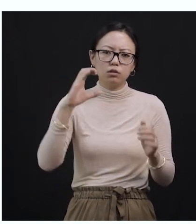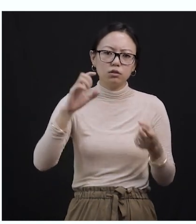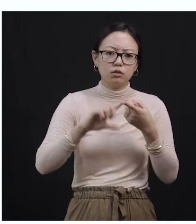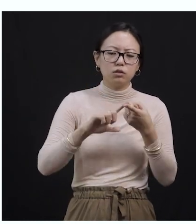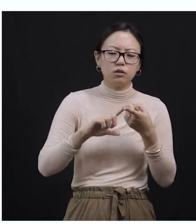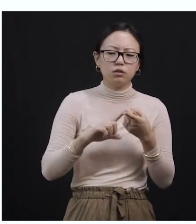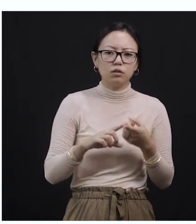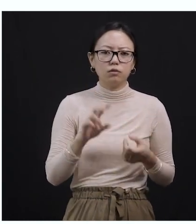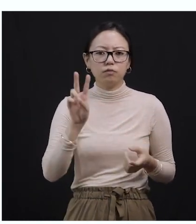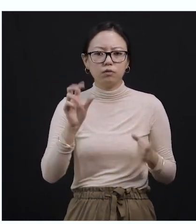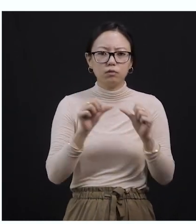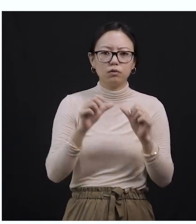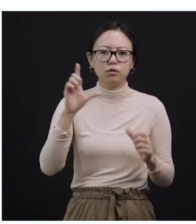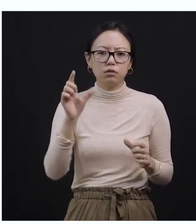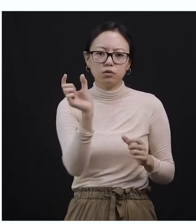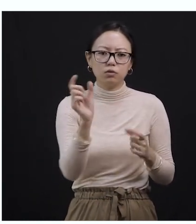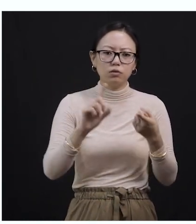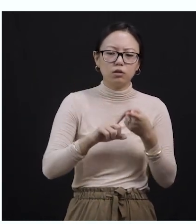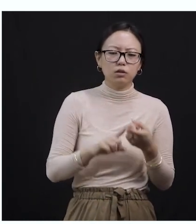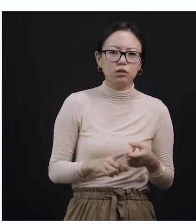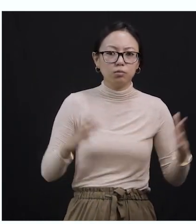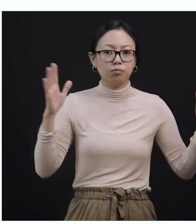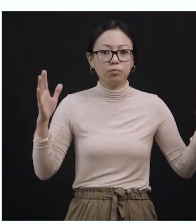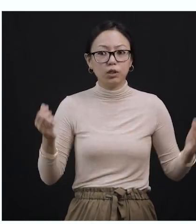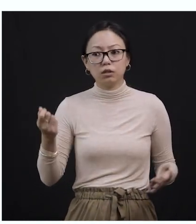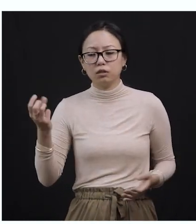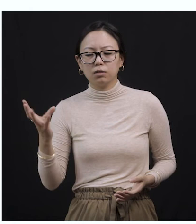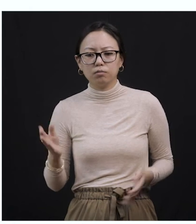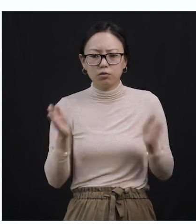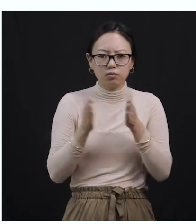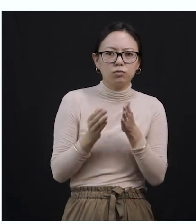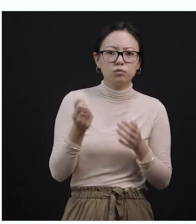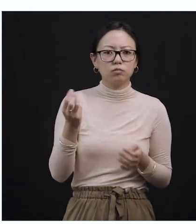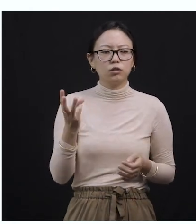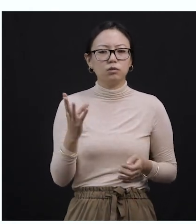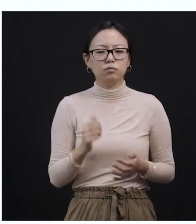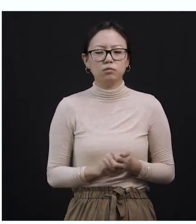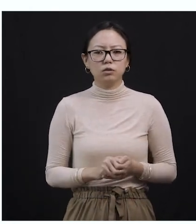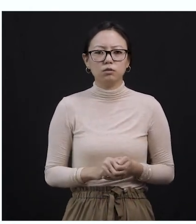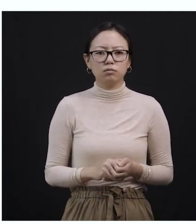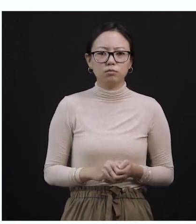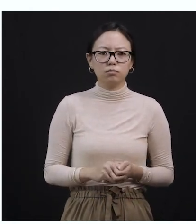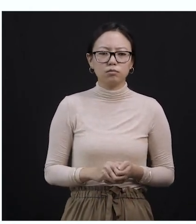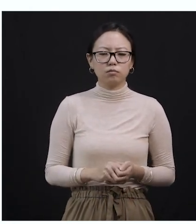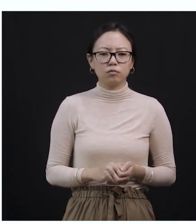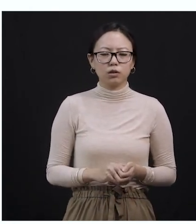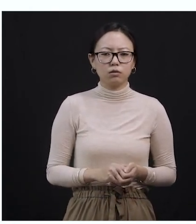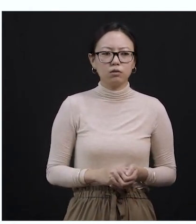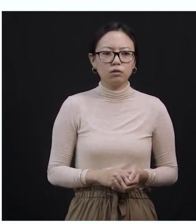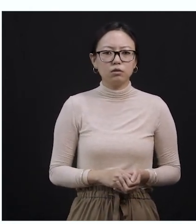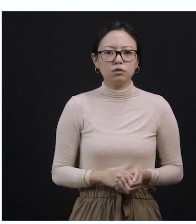digit number and two digit numbers, greater, smaller, and finally, we have learned about ascending and